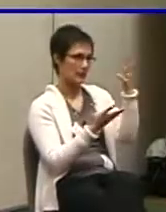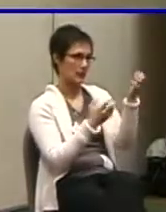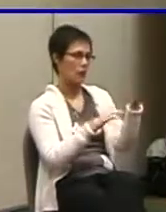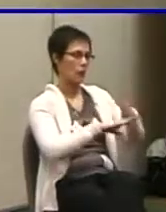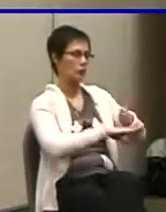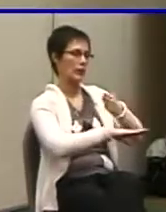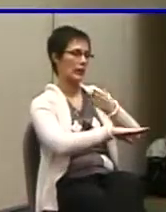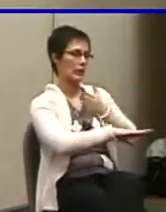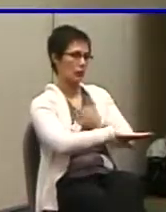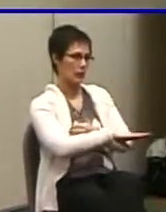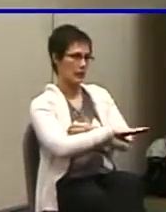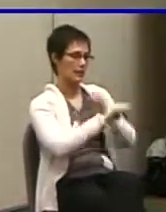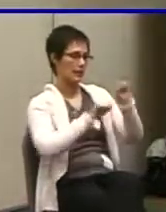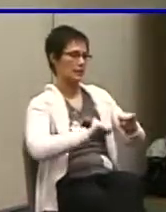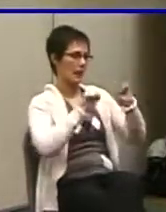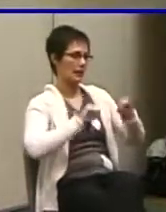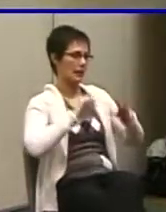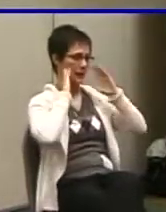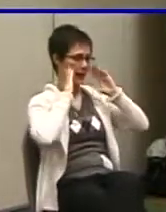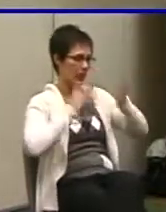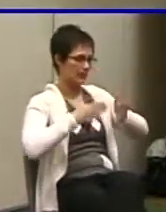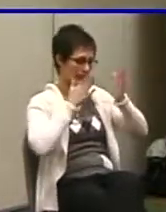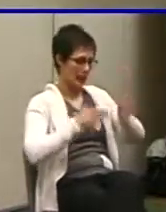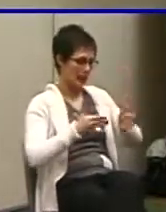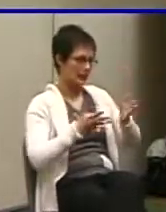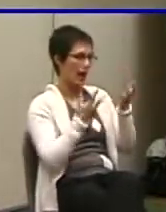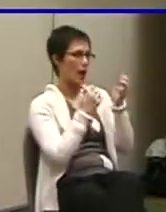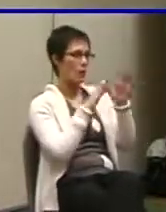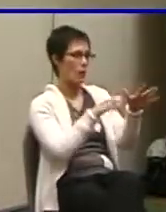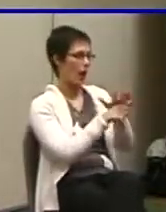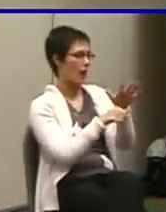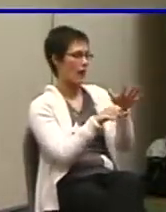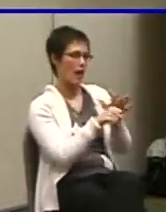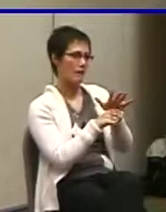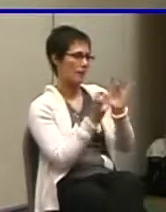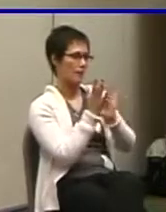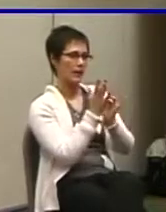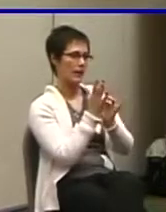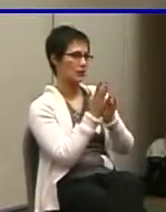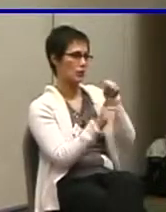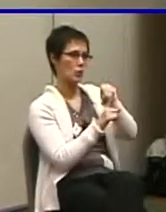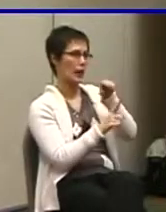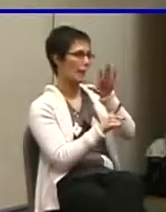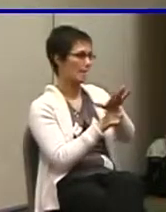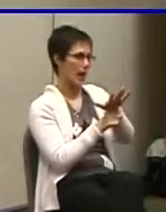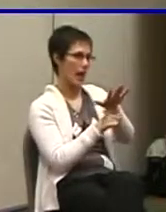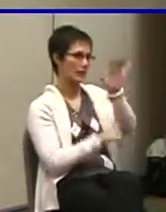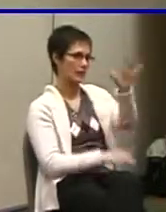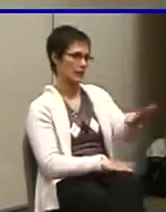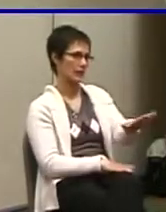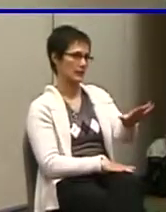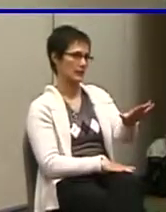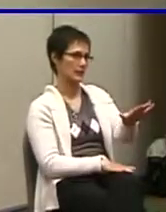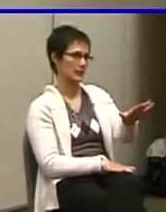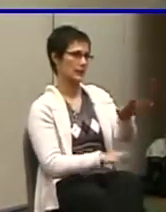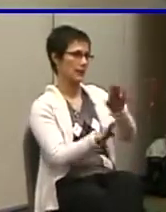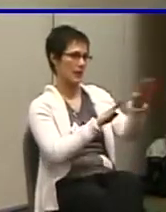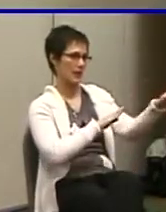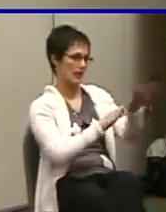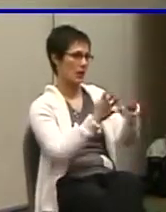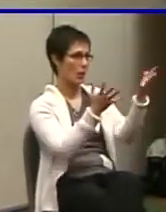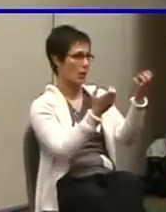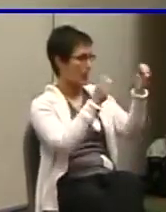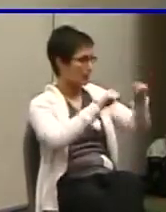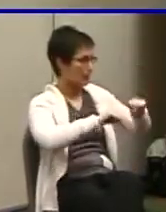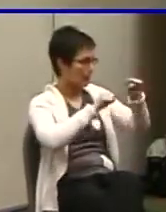ability to attend. I do not want enough medication to impact his behavior. I want him to be able